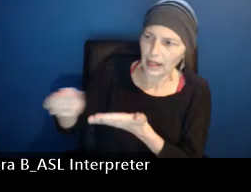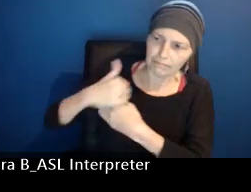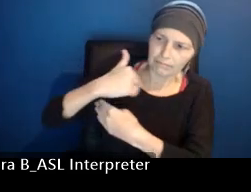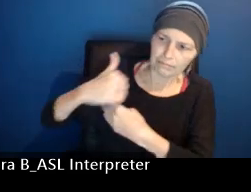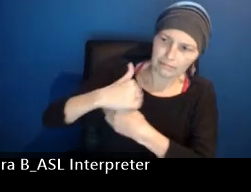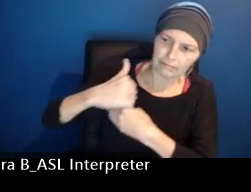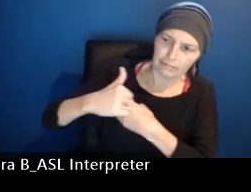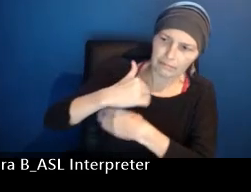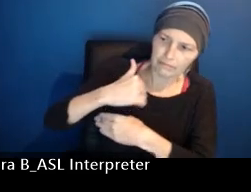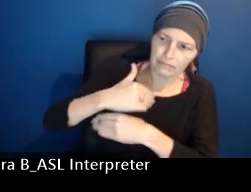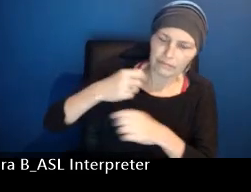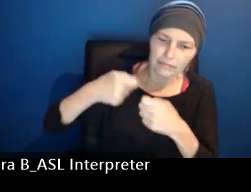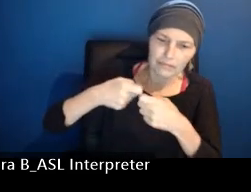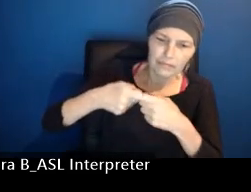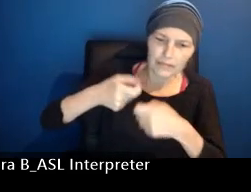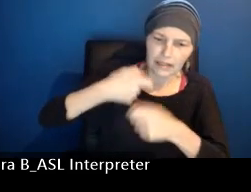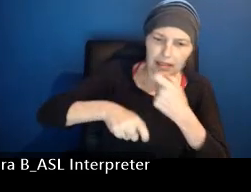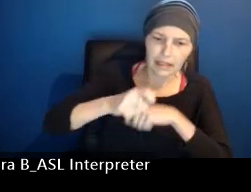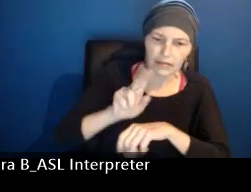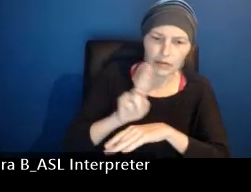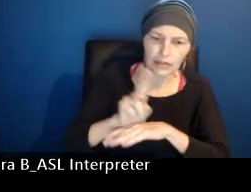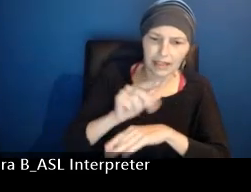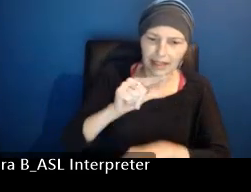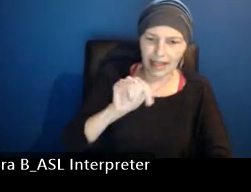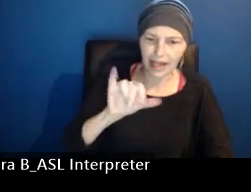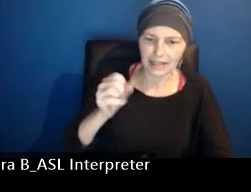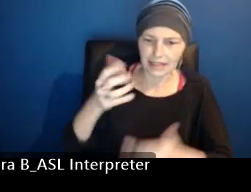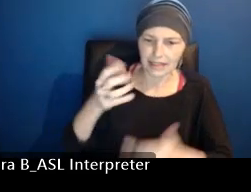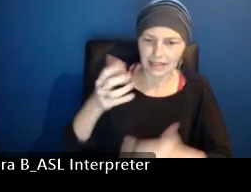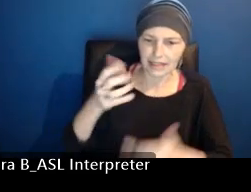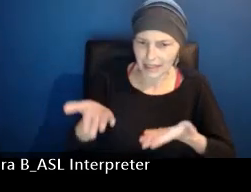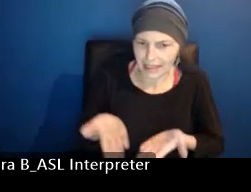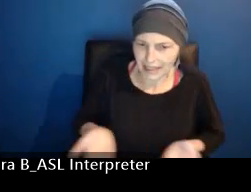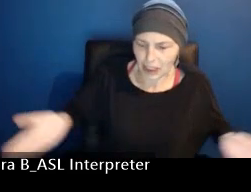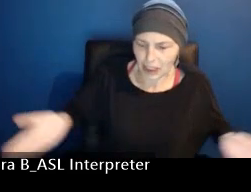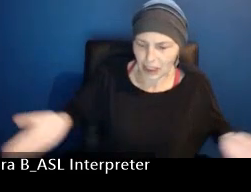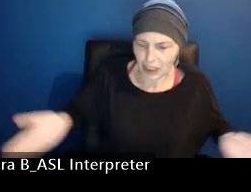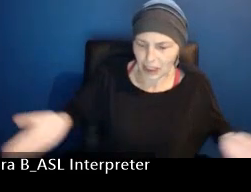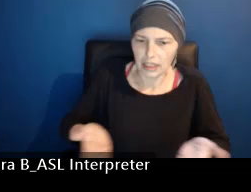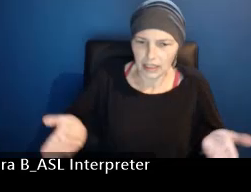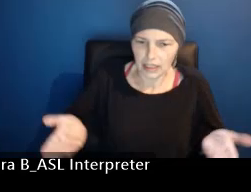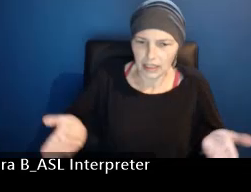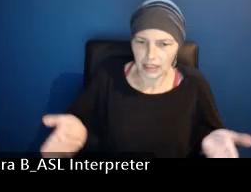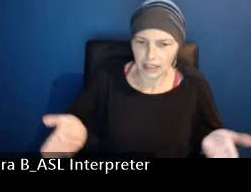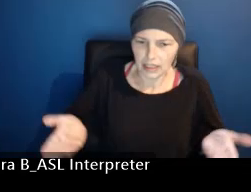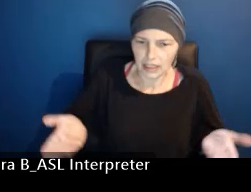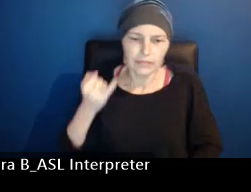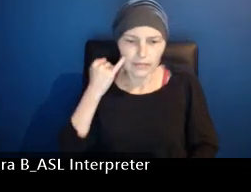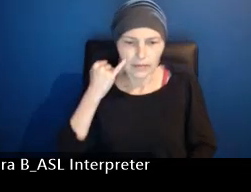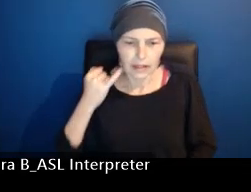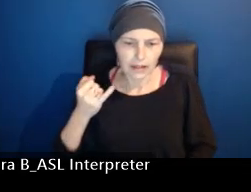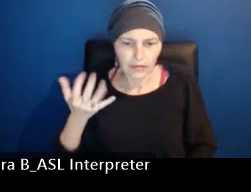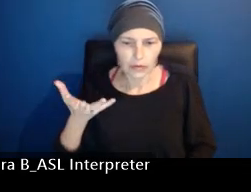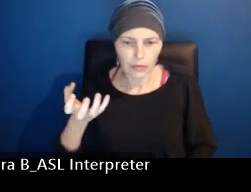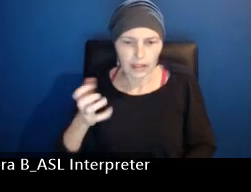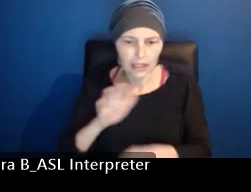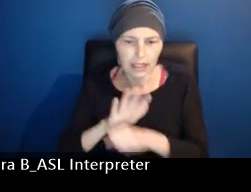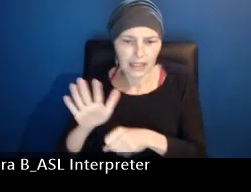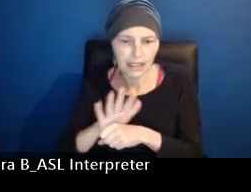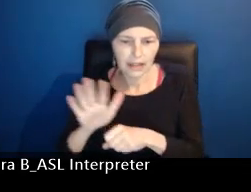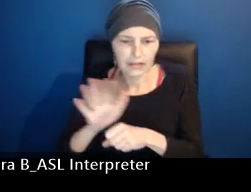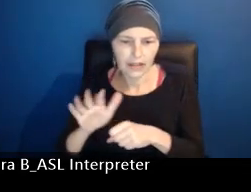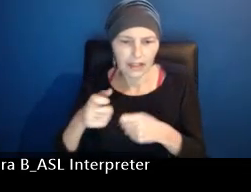as opposed to using gas that's already here. If you wanted enough electricity, you would have